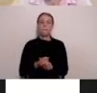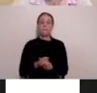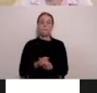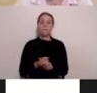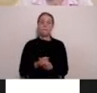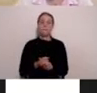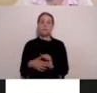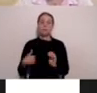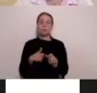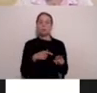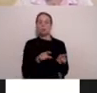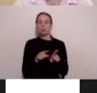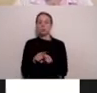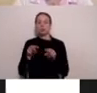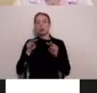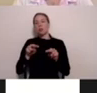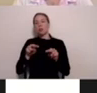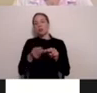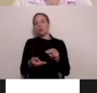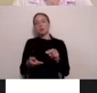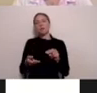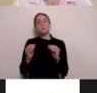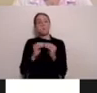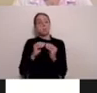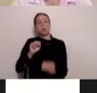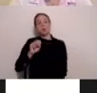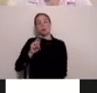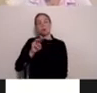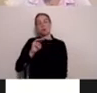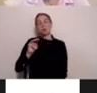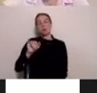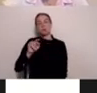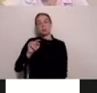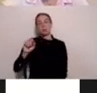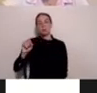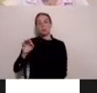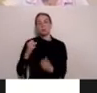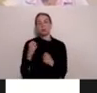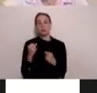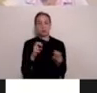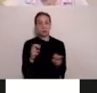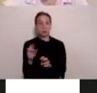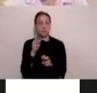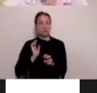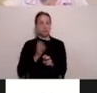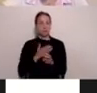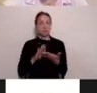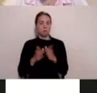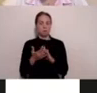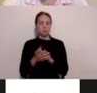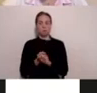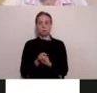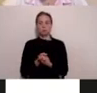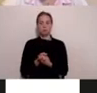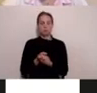We're also looking at additional Summative strength topics for the community. And we're trying to sort